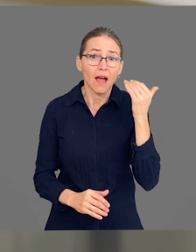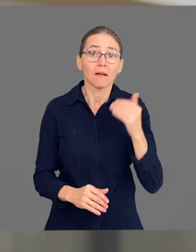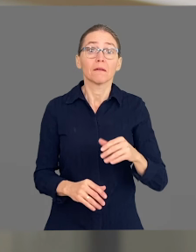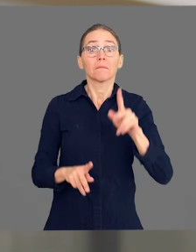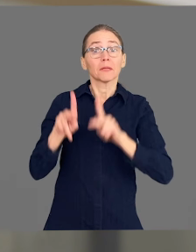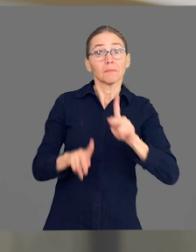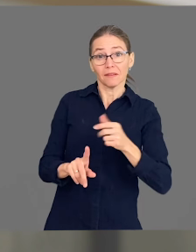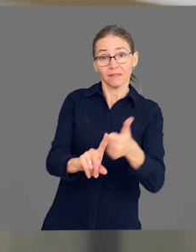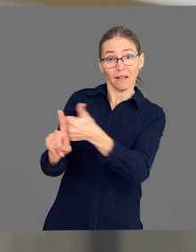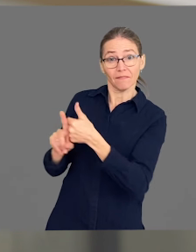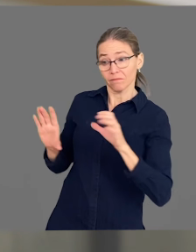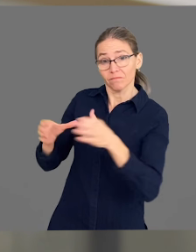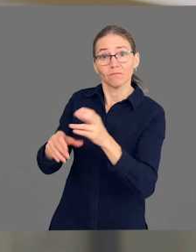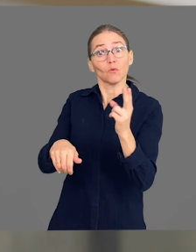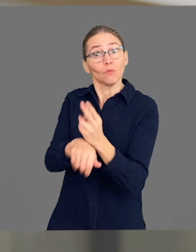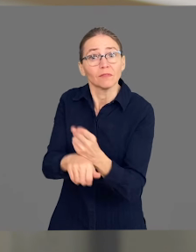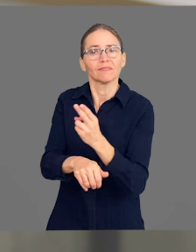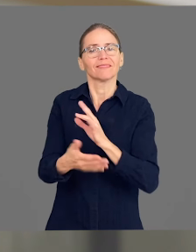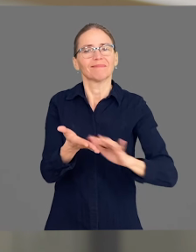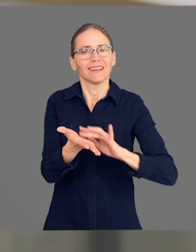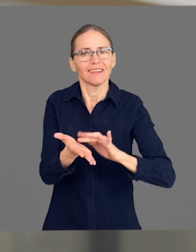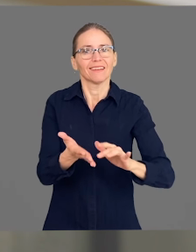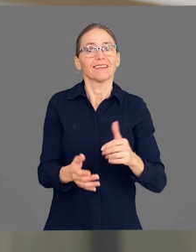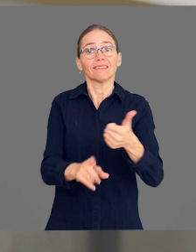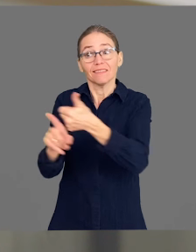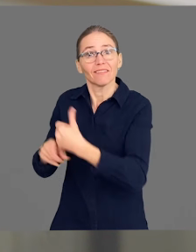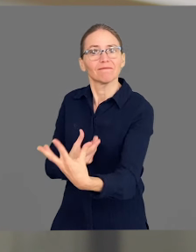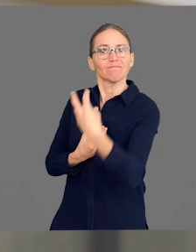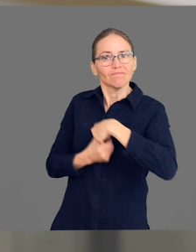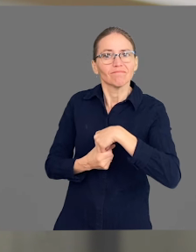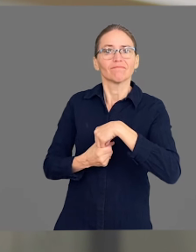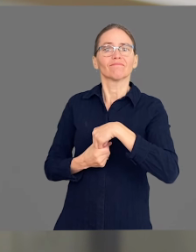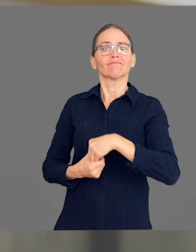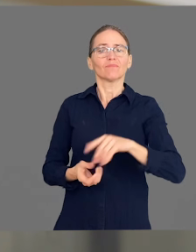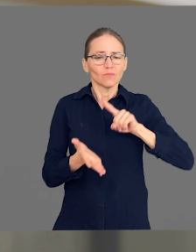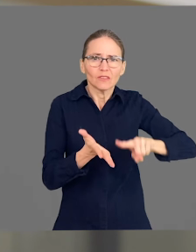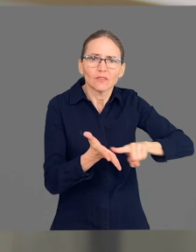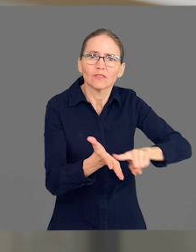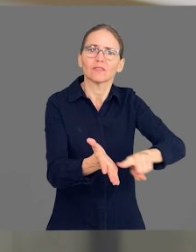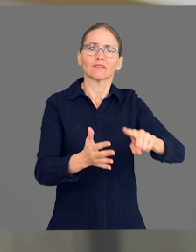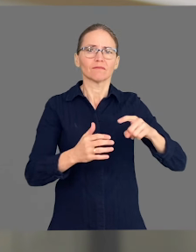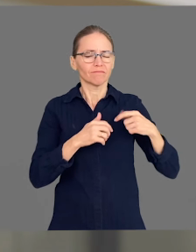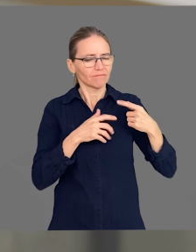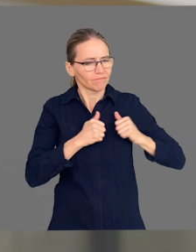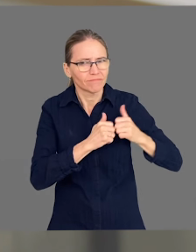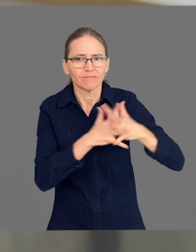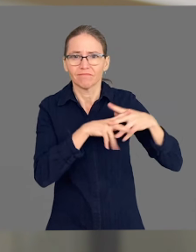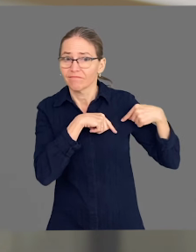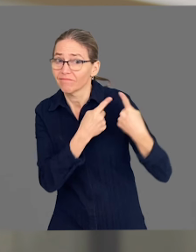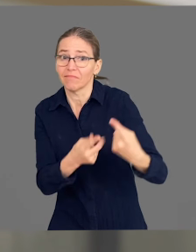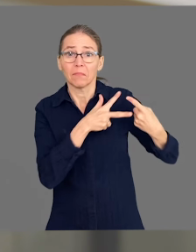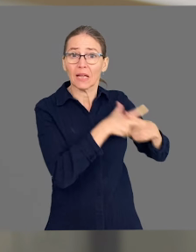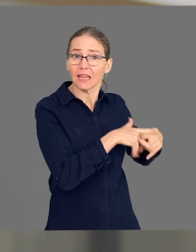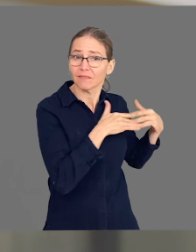of clients who will benefit directly from this research from the very beginning. And I think that's